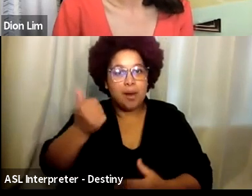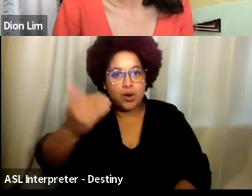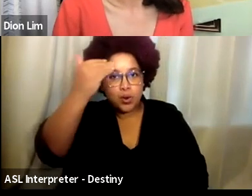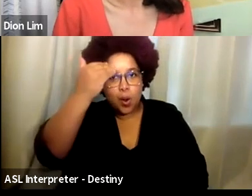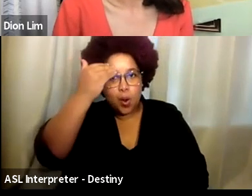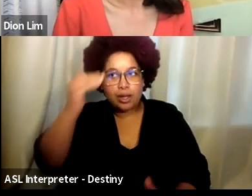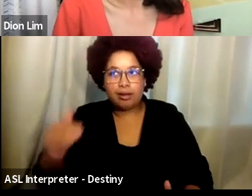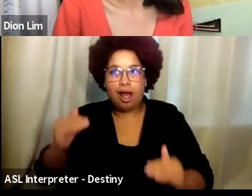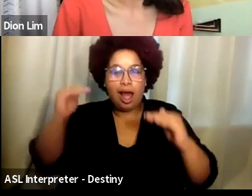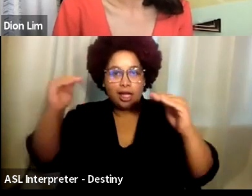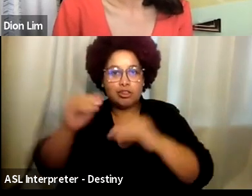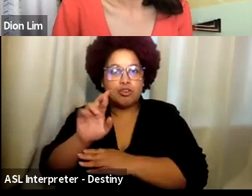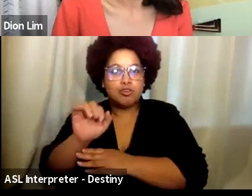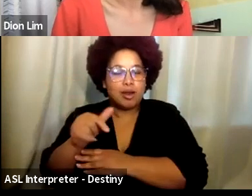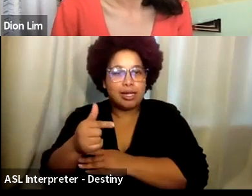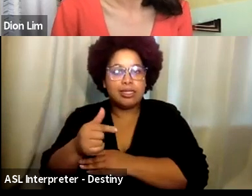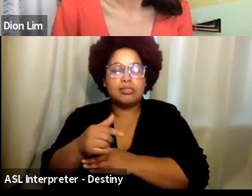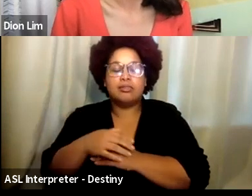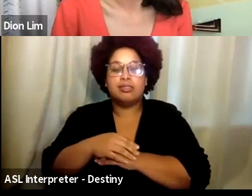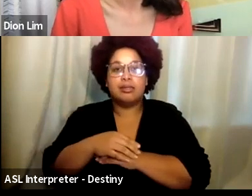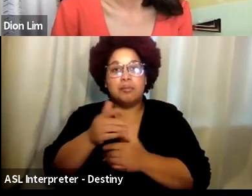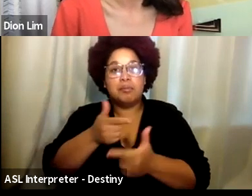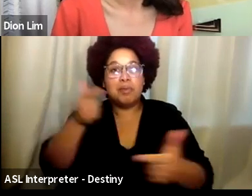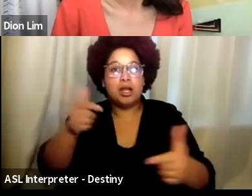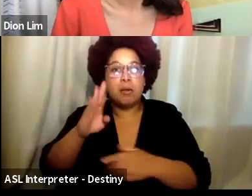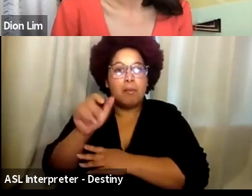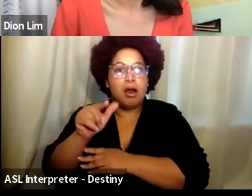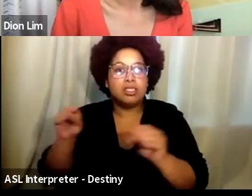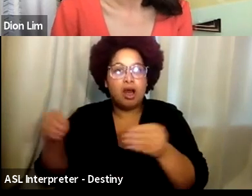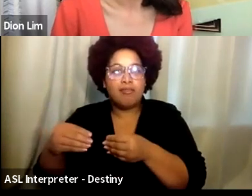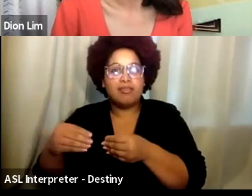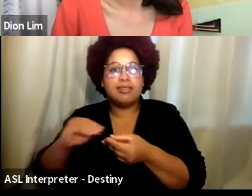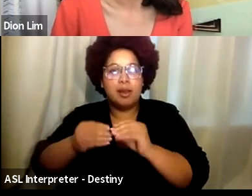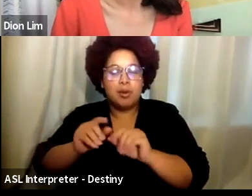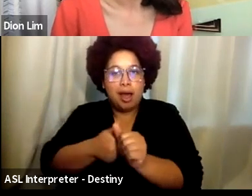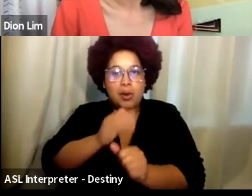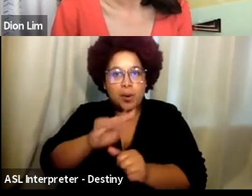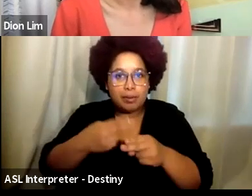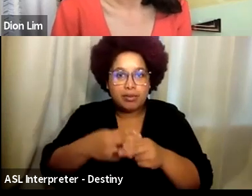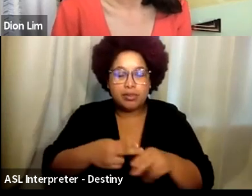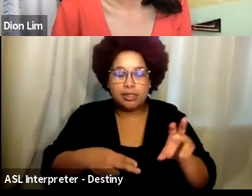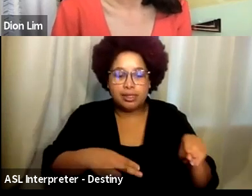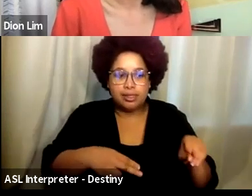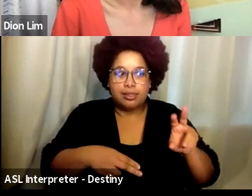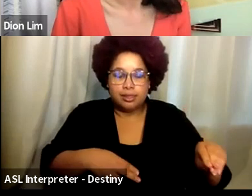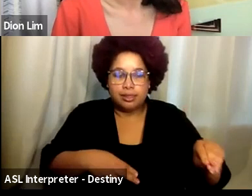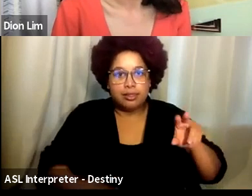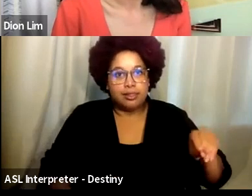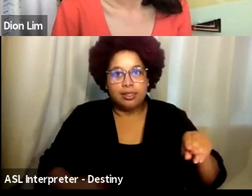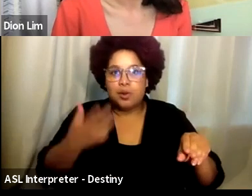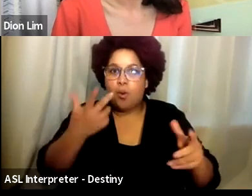a higher Q rating and to get a bigger box office number behind your name, because you have to say no, because you don't want to